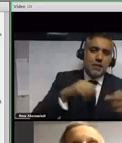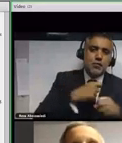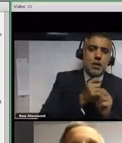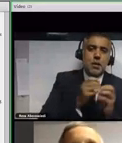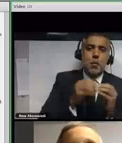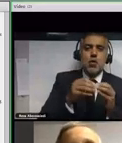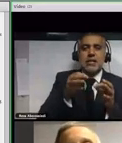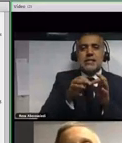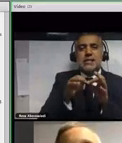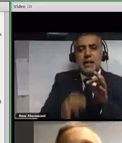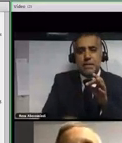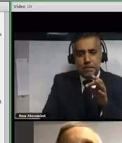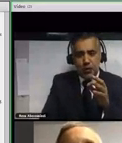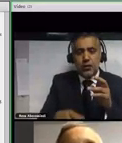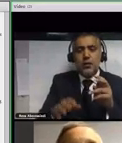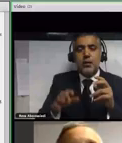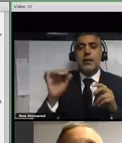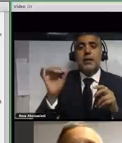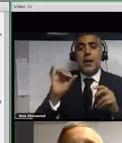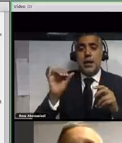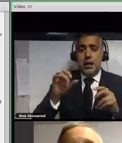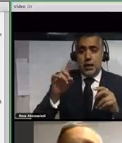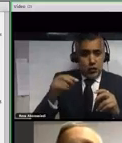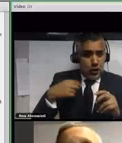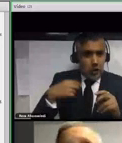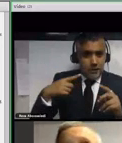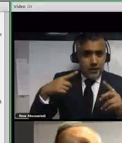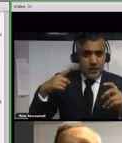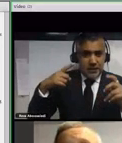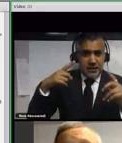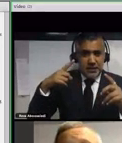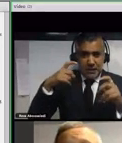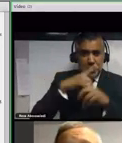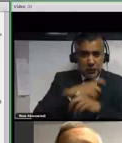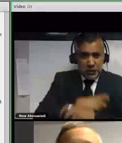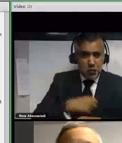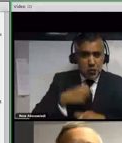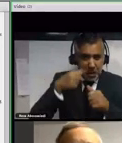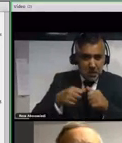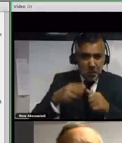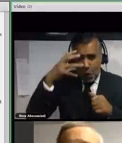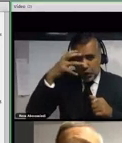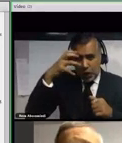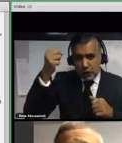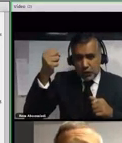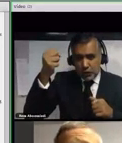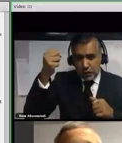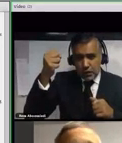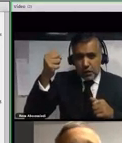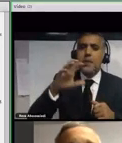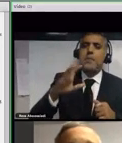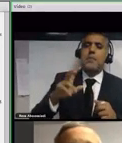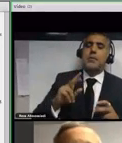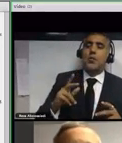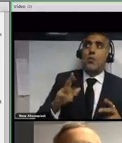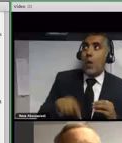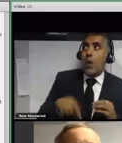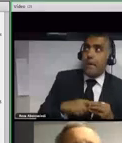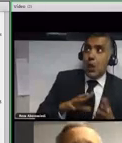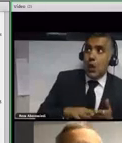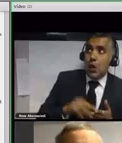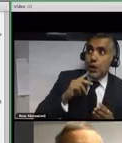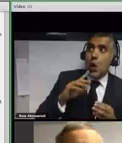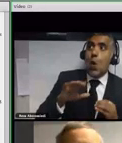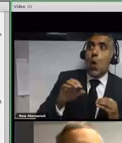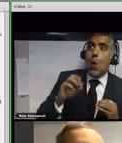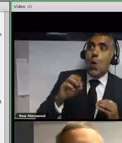simplified. When you look at, for example, do you have difficulty remembering or concentrating, people sometimes say, what about learning? What about making decisions? There's